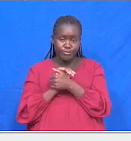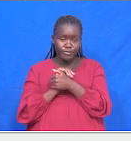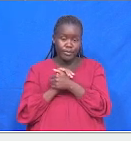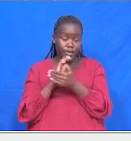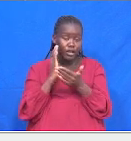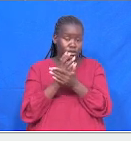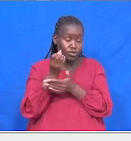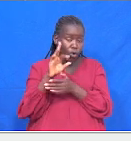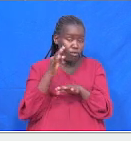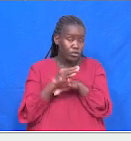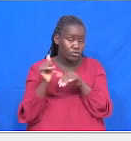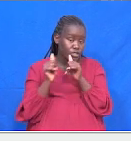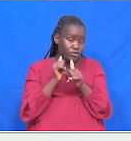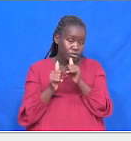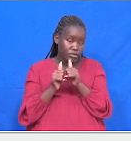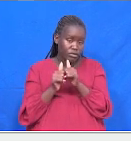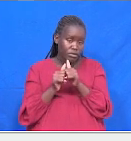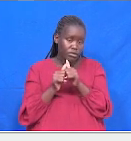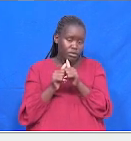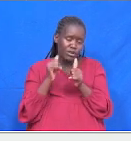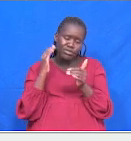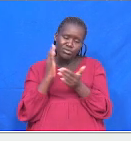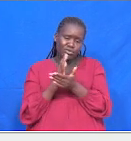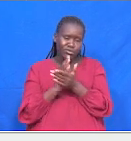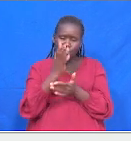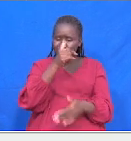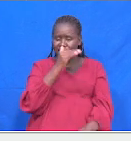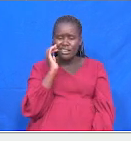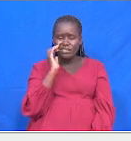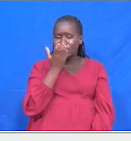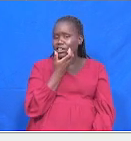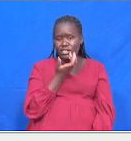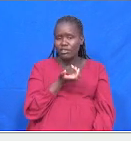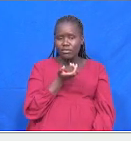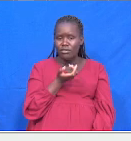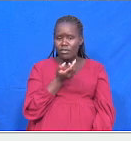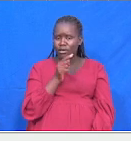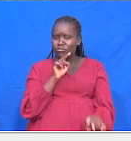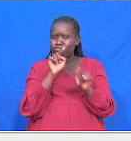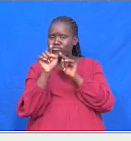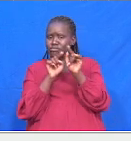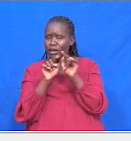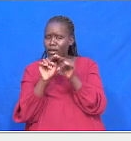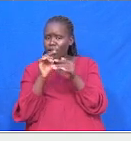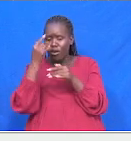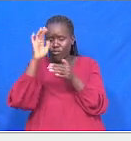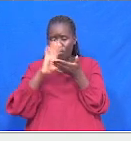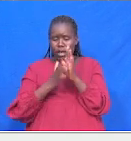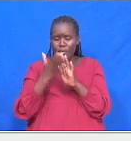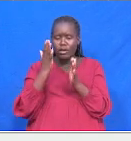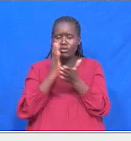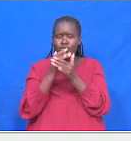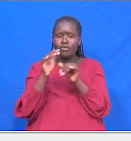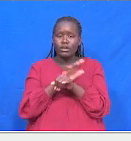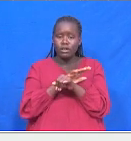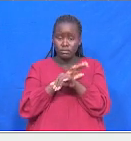True or false? I mean, surely, why is Rigathi Gachagua being vilified by just being truthful? You know, it's good